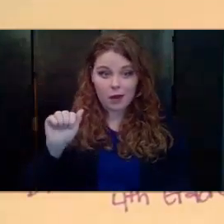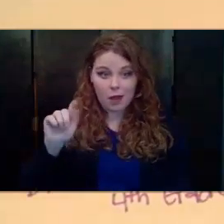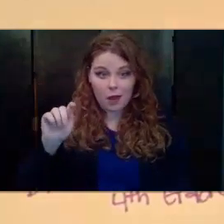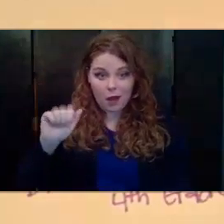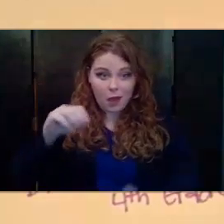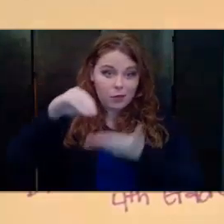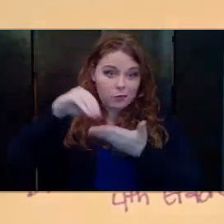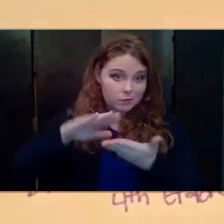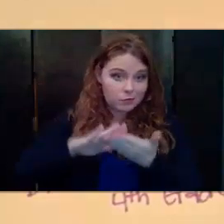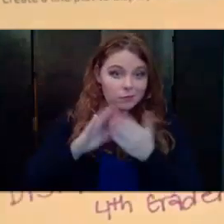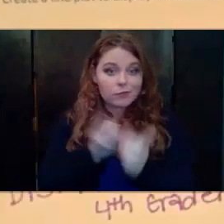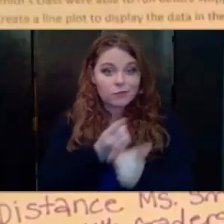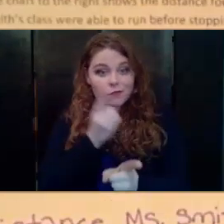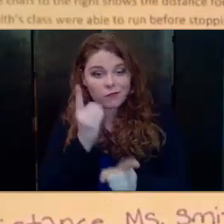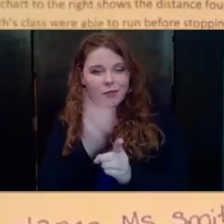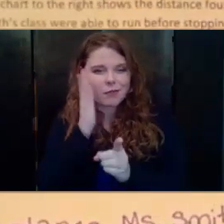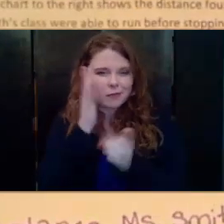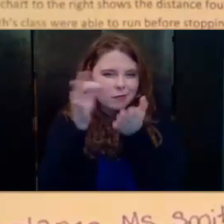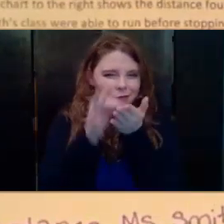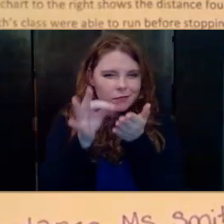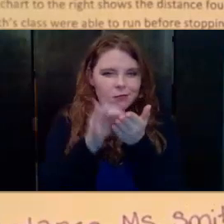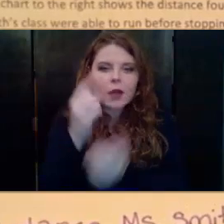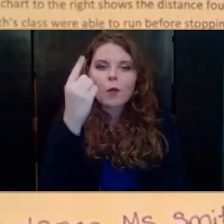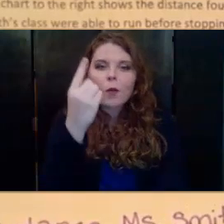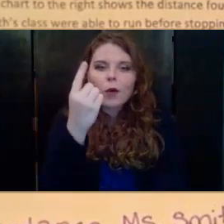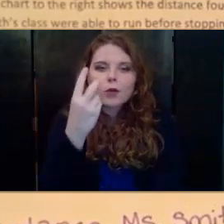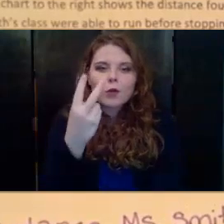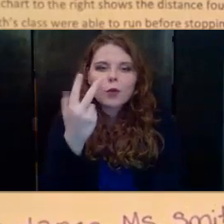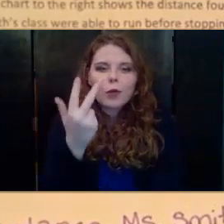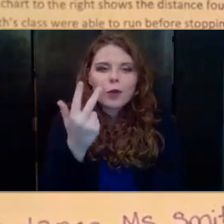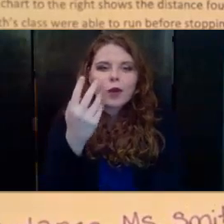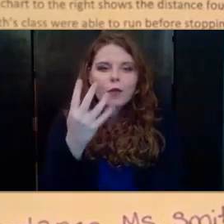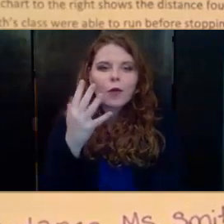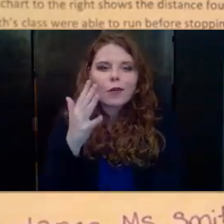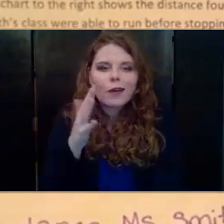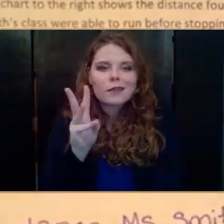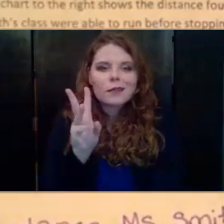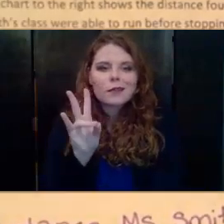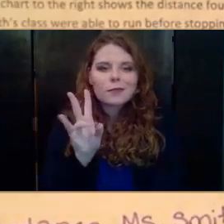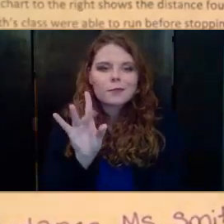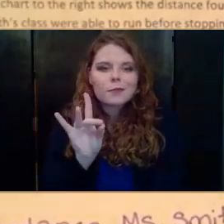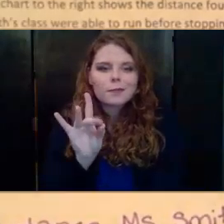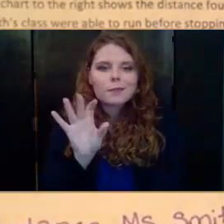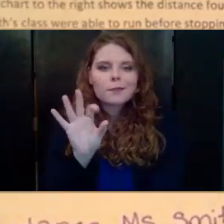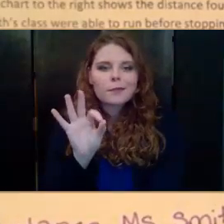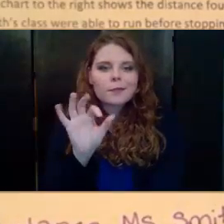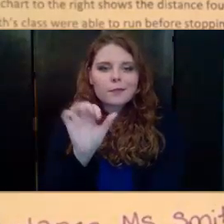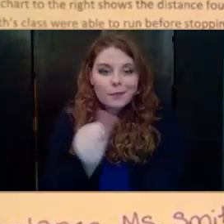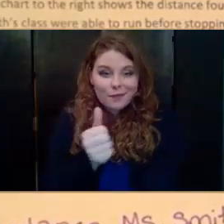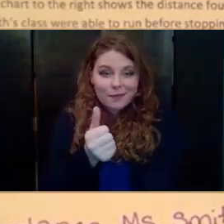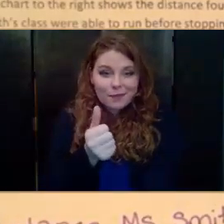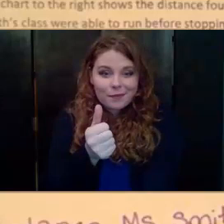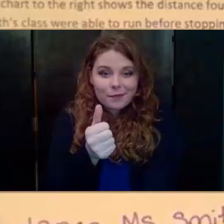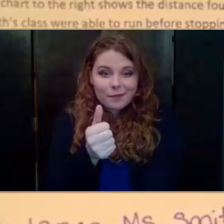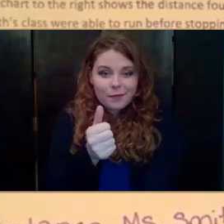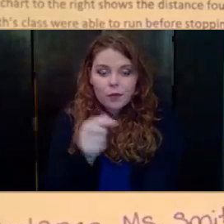correct, I'm going to go through and count. I have 1, 2, 3, 4, 5, 6, 7, 8, 9, 10. And